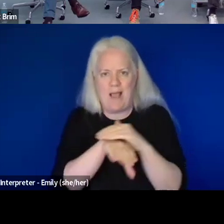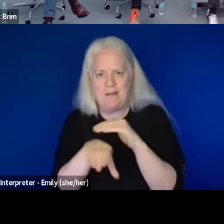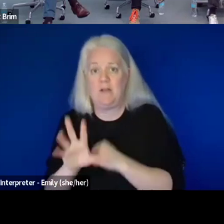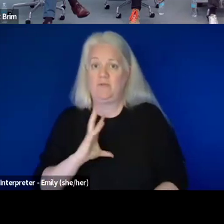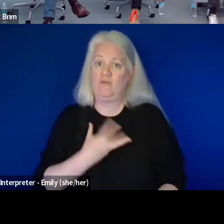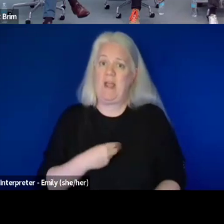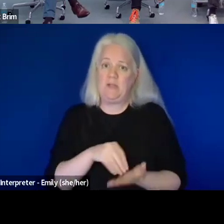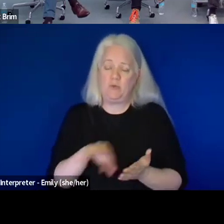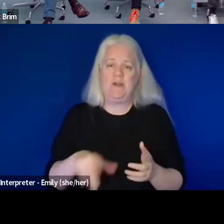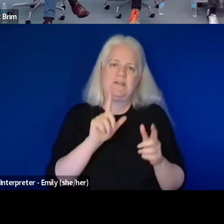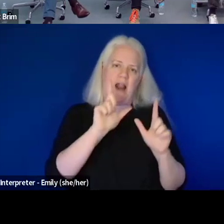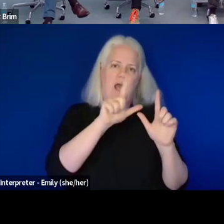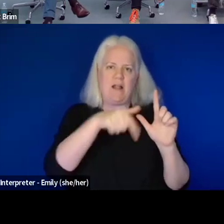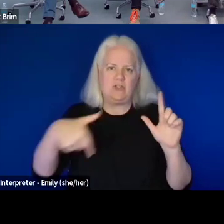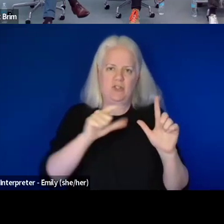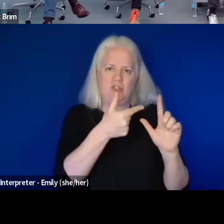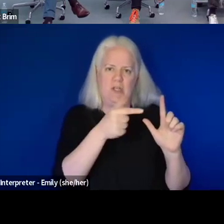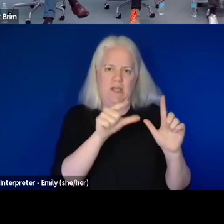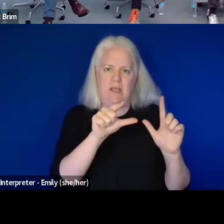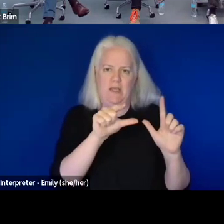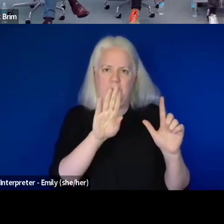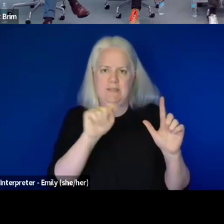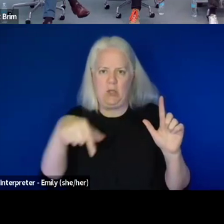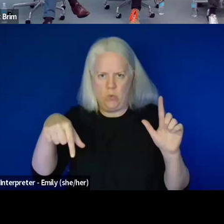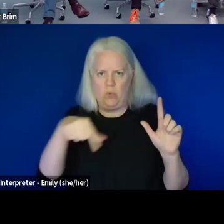students and LGBT students